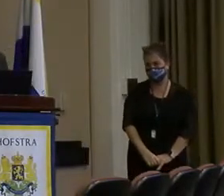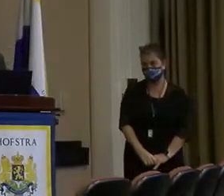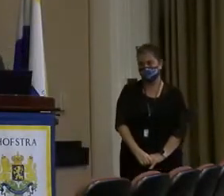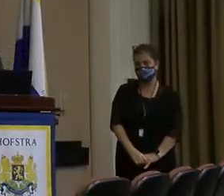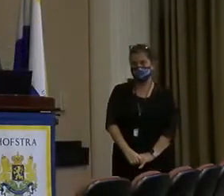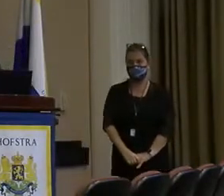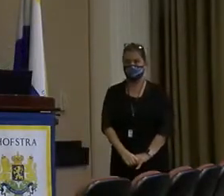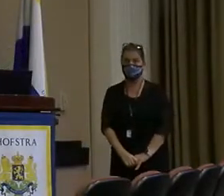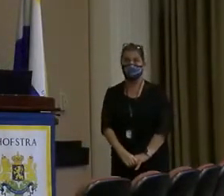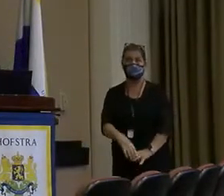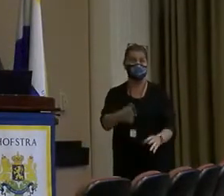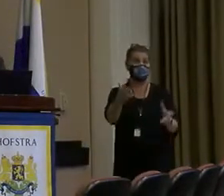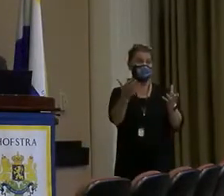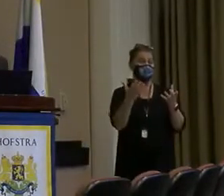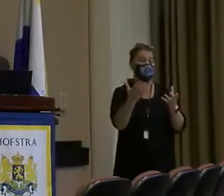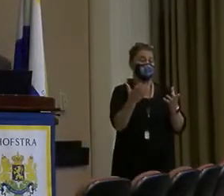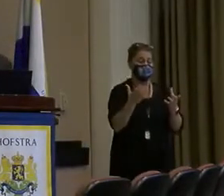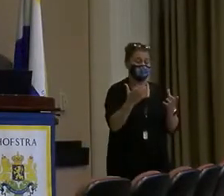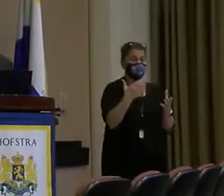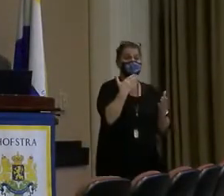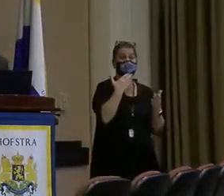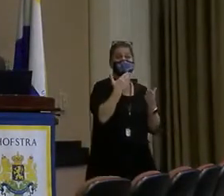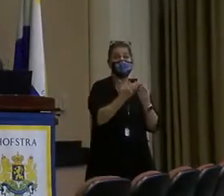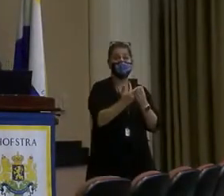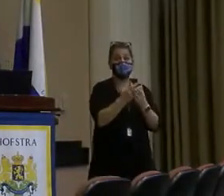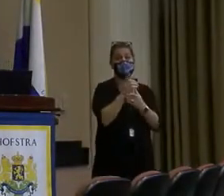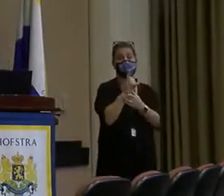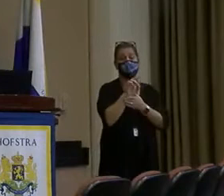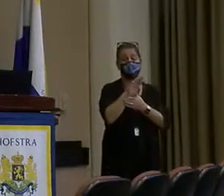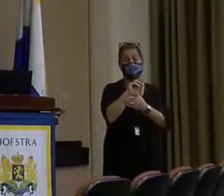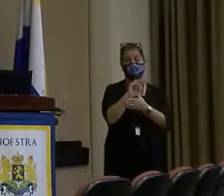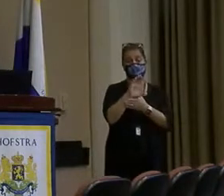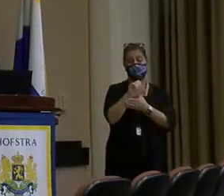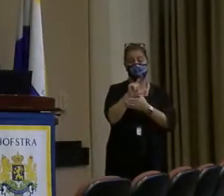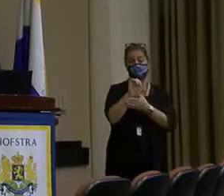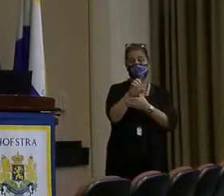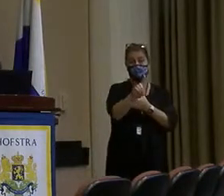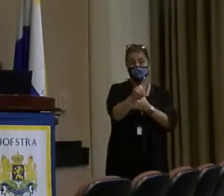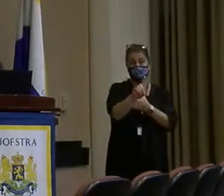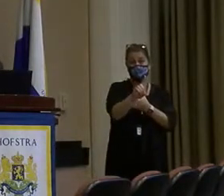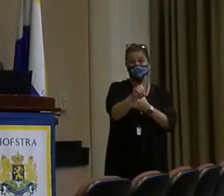I wanted to thank Dr. McLeod for allowing me to be